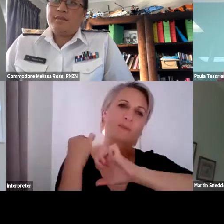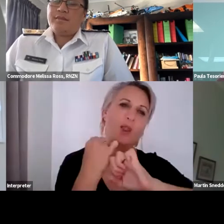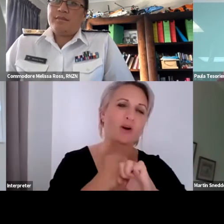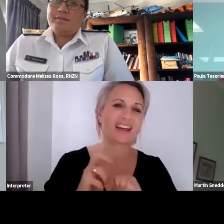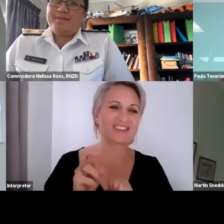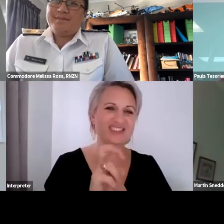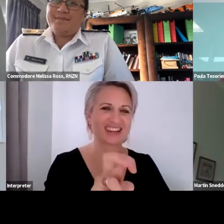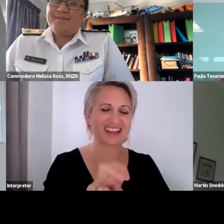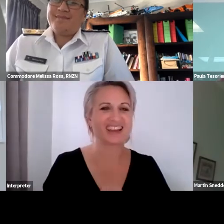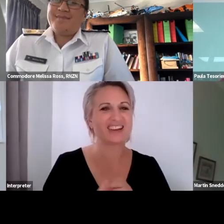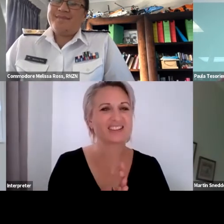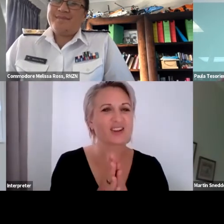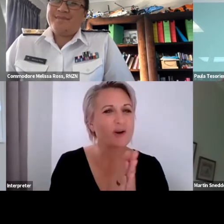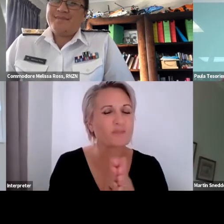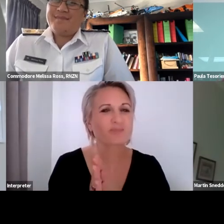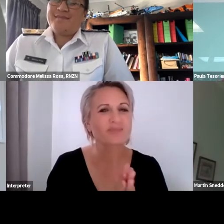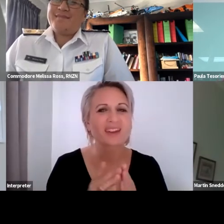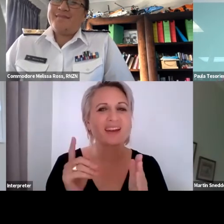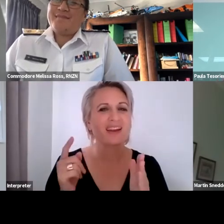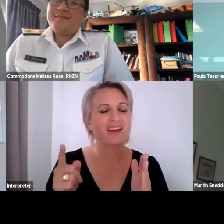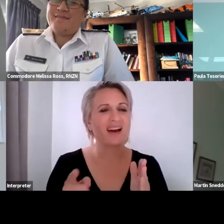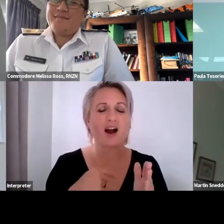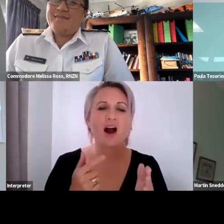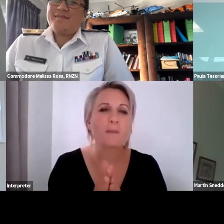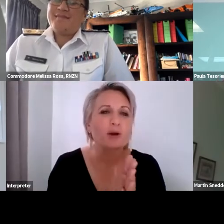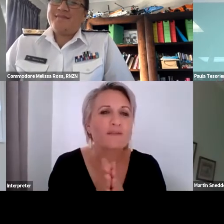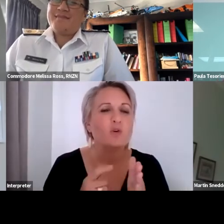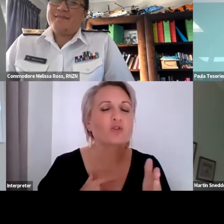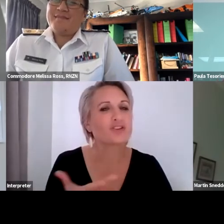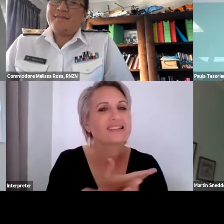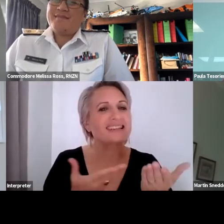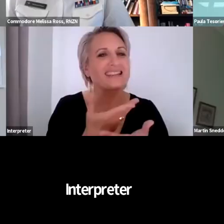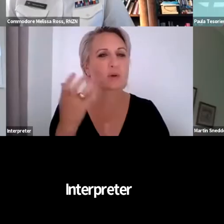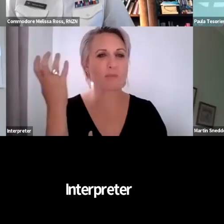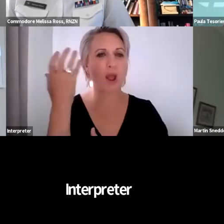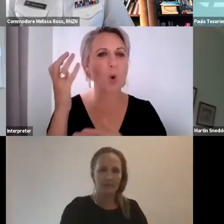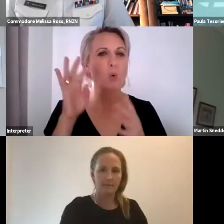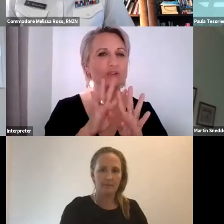mihi nui, I'm looking forward to discussing with my awesome panelists.